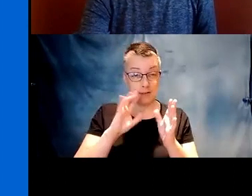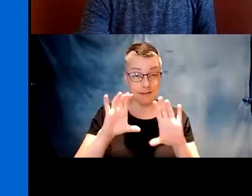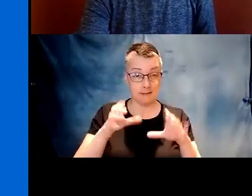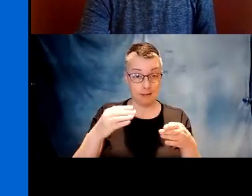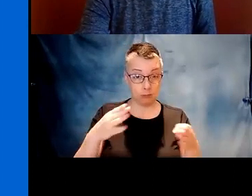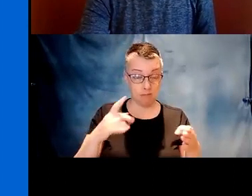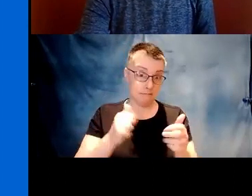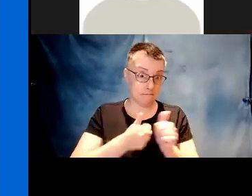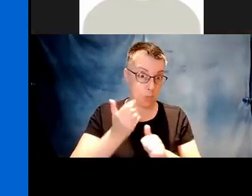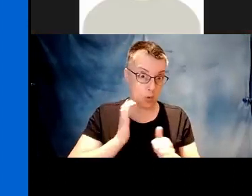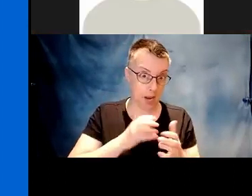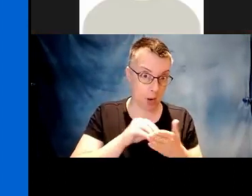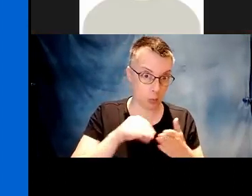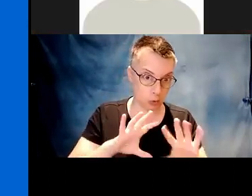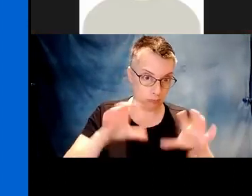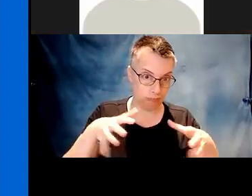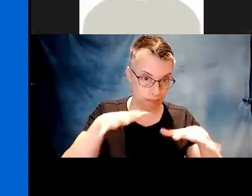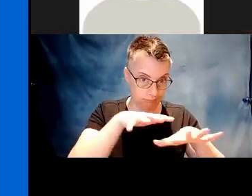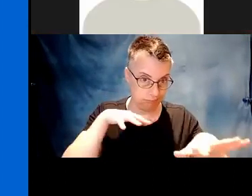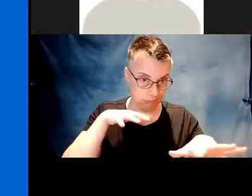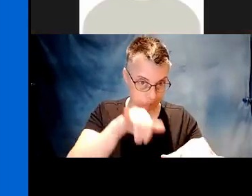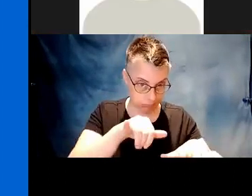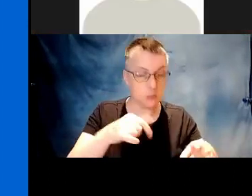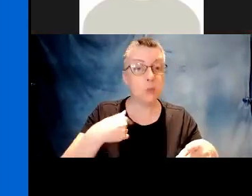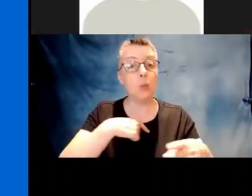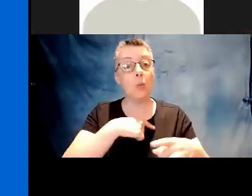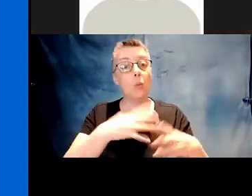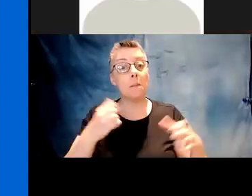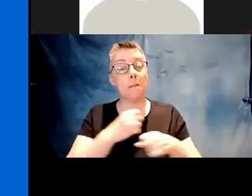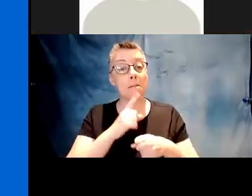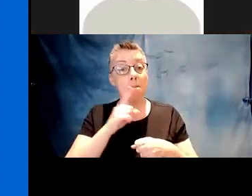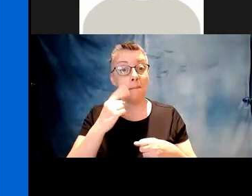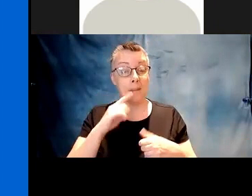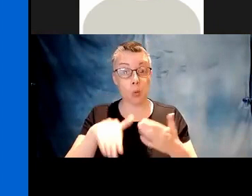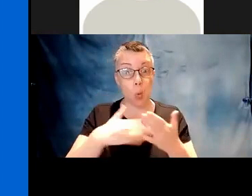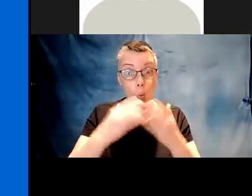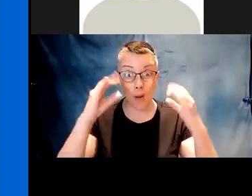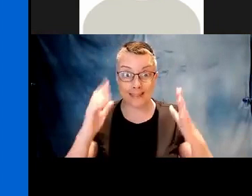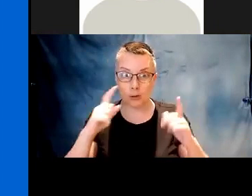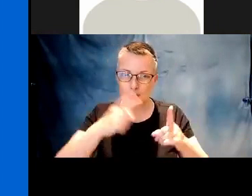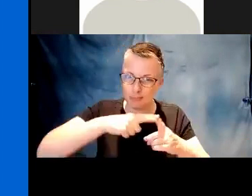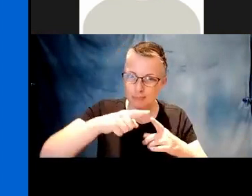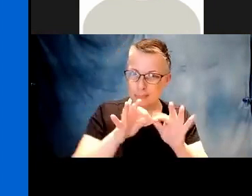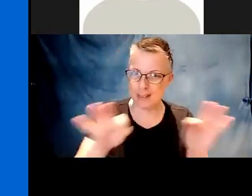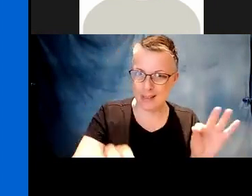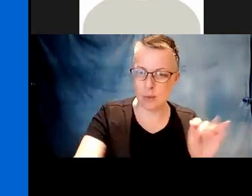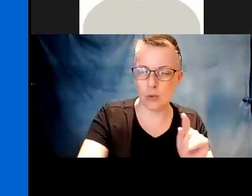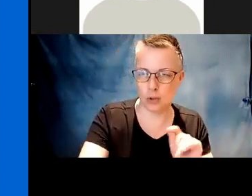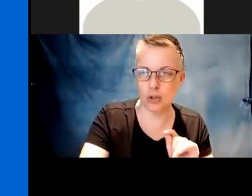majority of our students, we want to make sure that all teachers are teachers of language. And so we're proposing